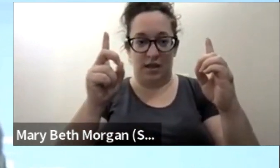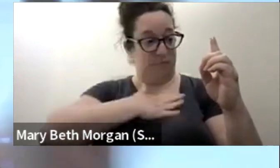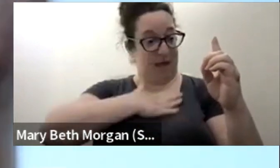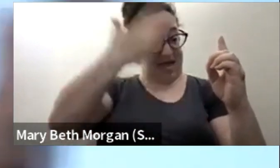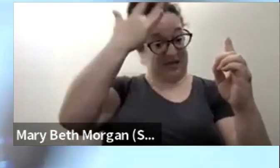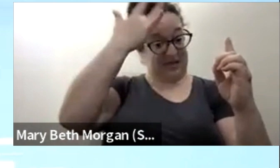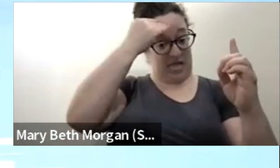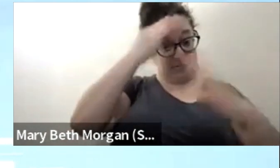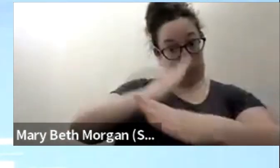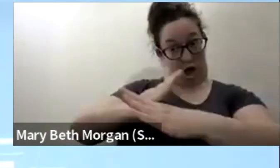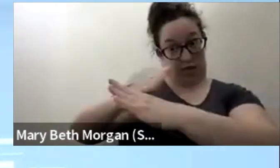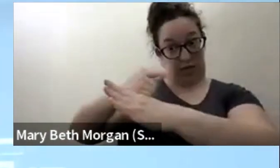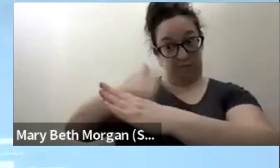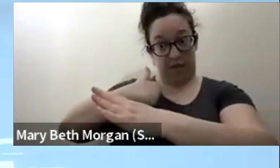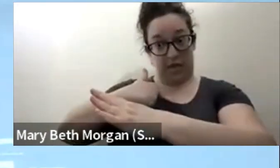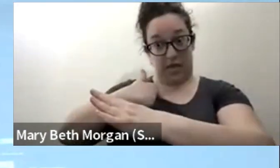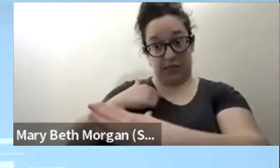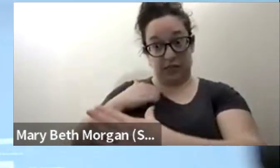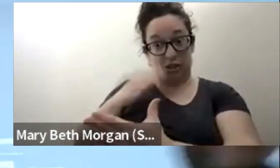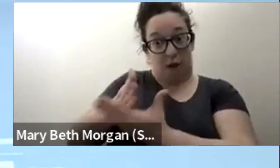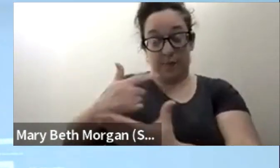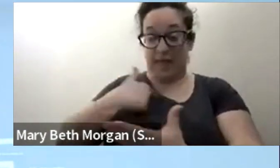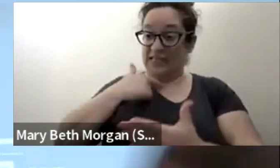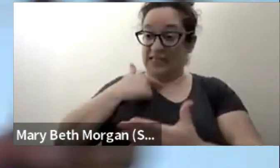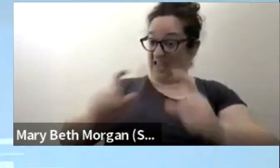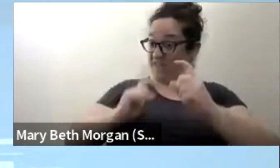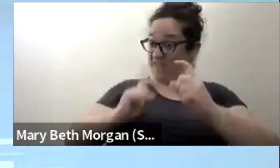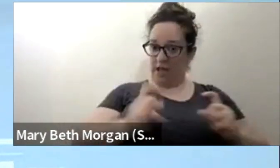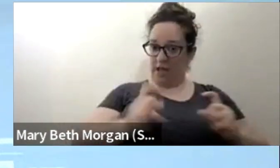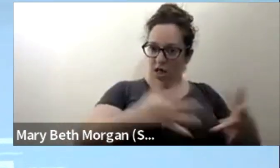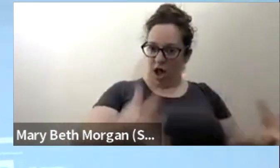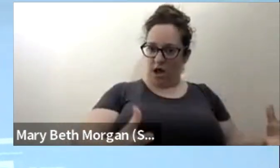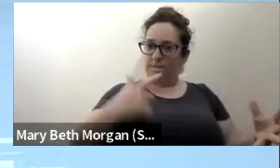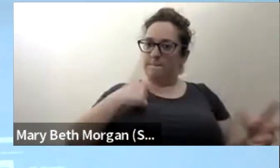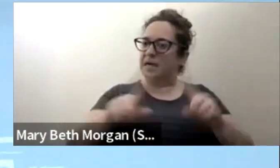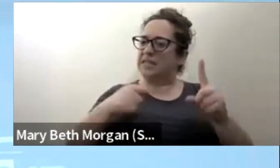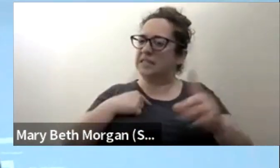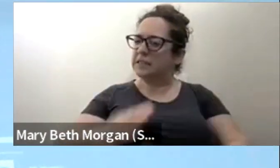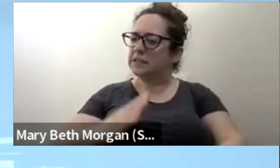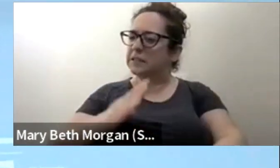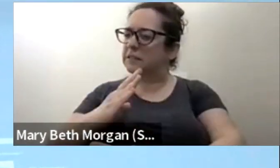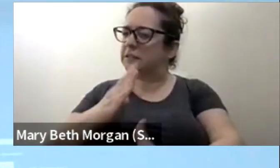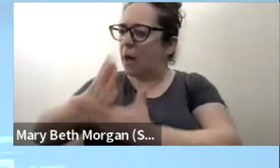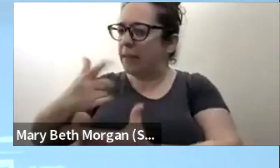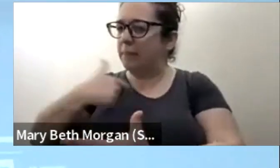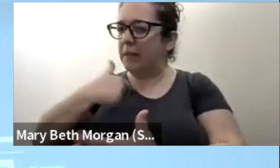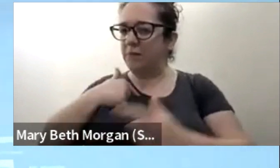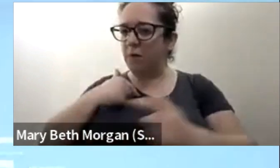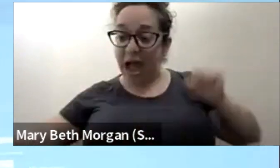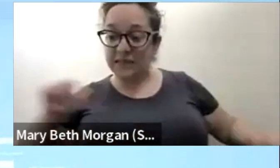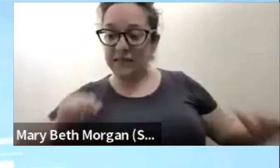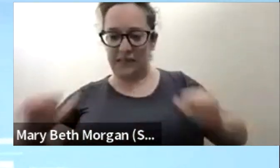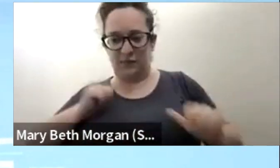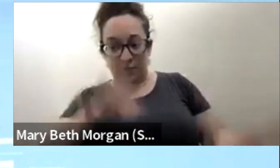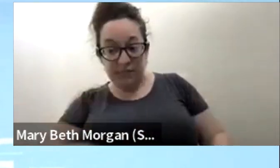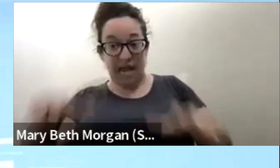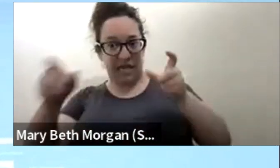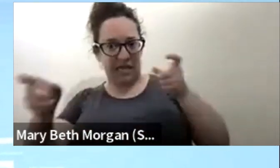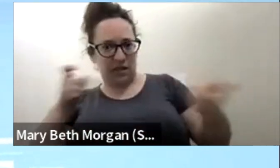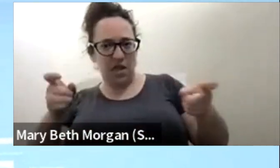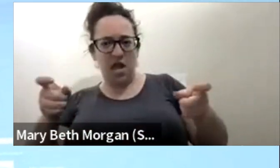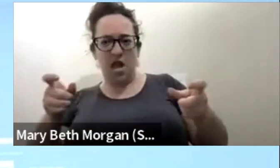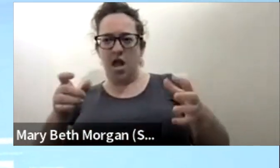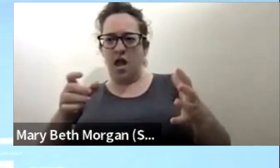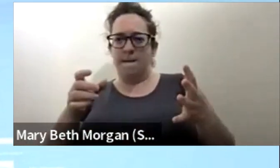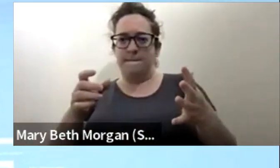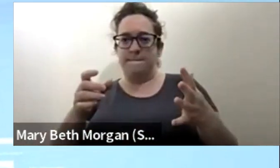to love? All of that is there. And so I love to get a piece like that and go, oh, I don't know how I feel about that. And